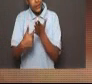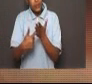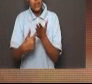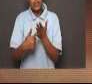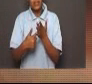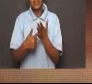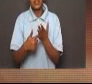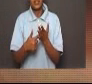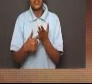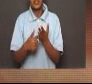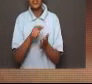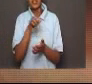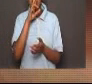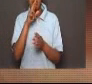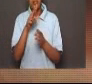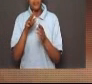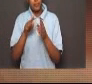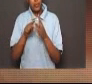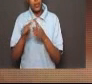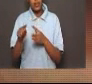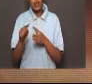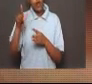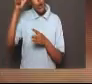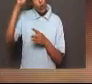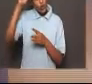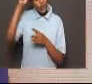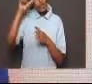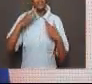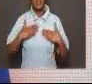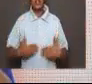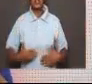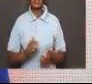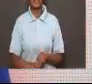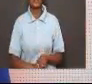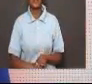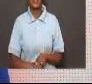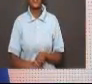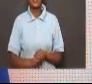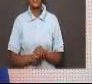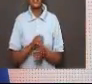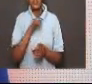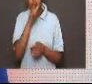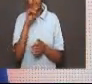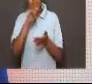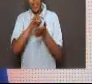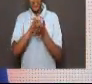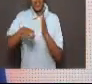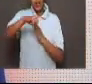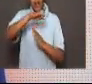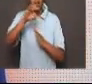dots, as they are portrayed in Lewis structures. The fact that electrons